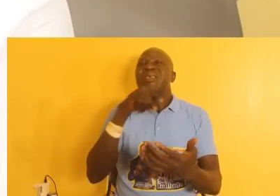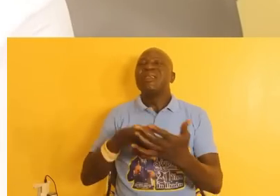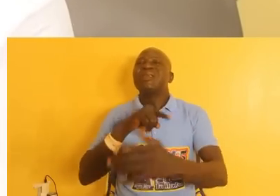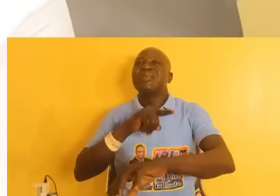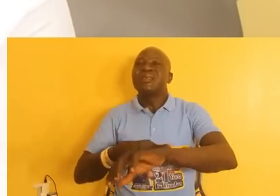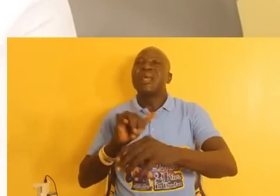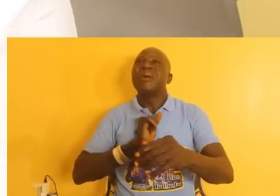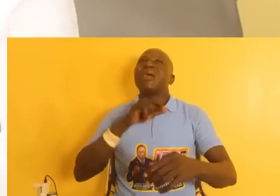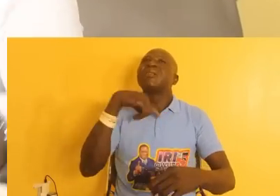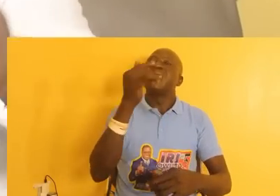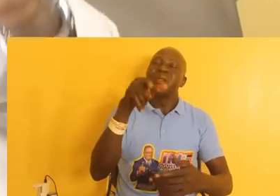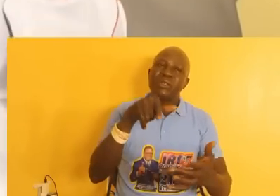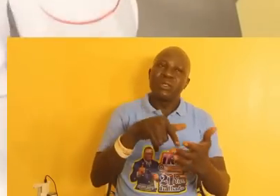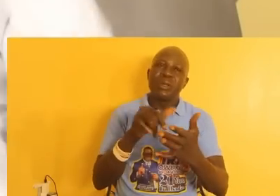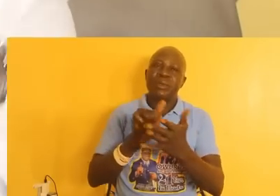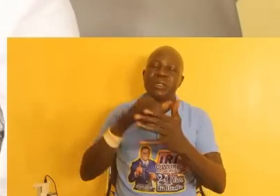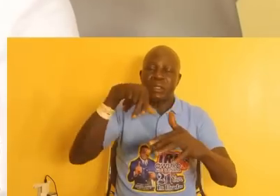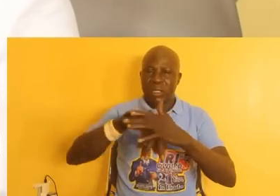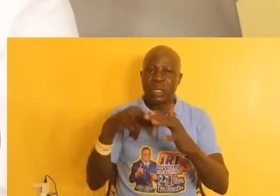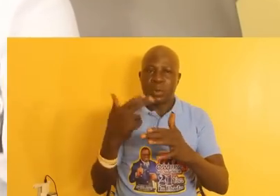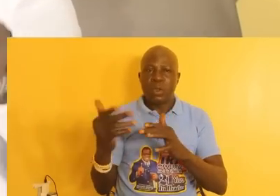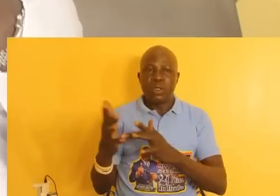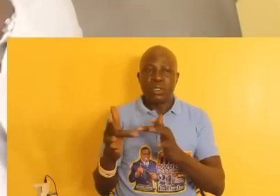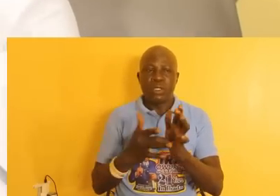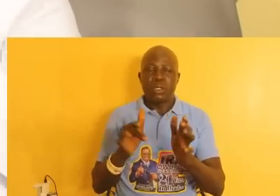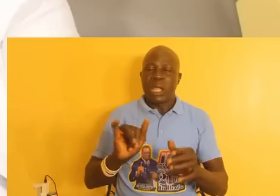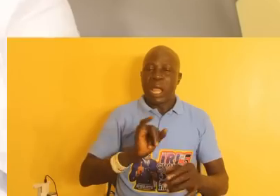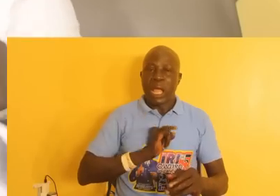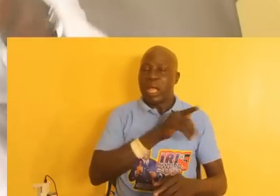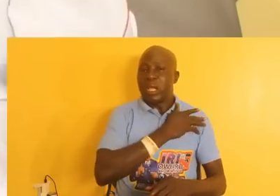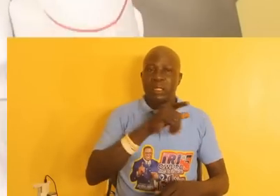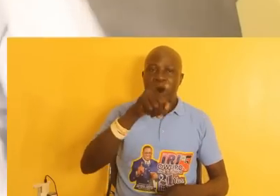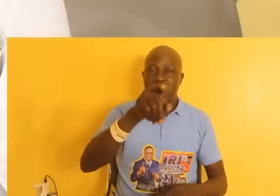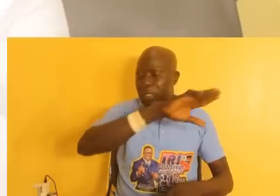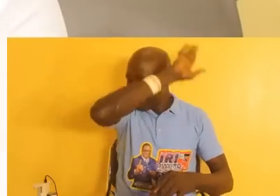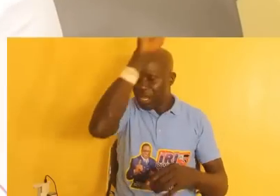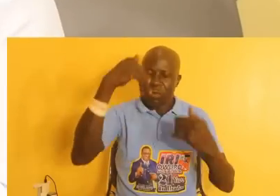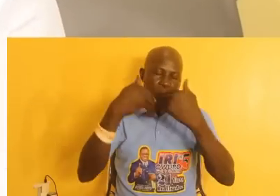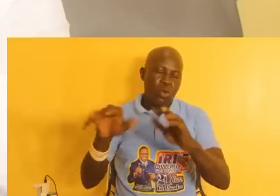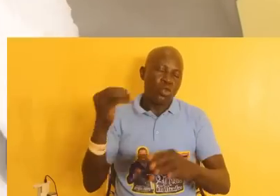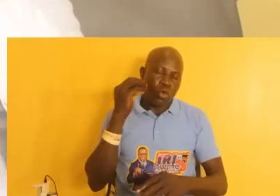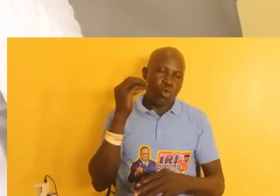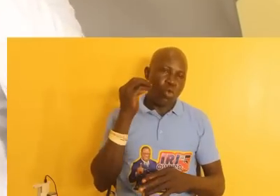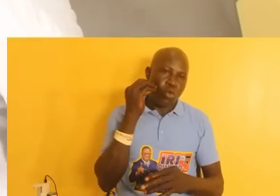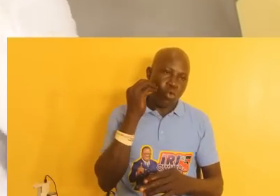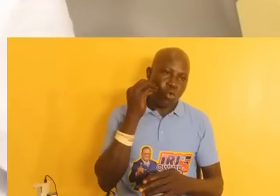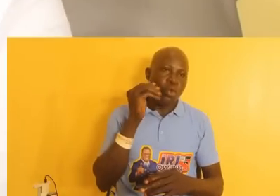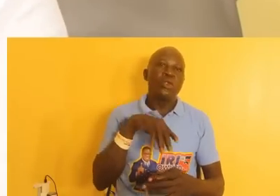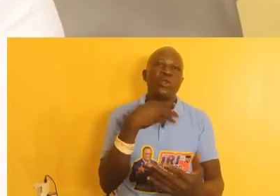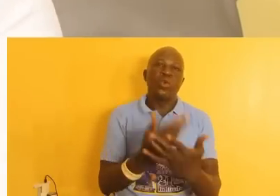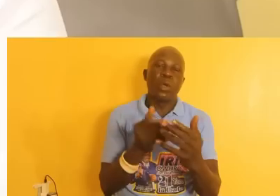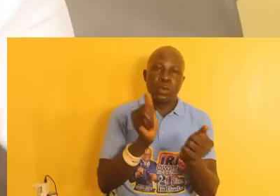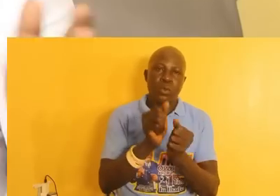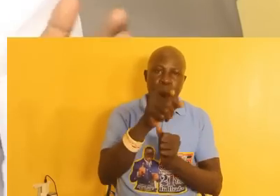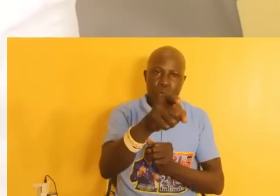I'm telling you this time that in the name of Jesus, you and I will love you so.